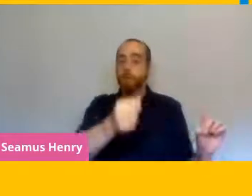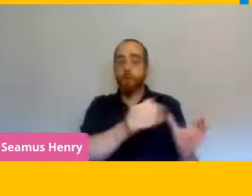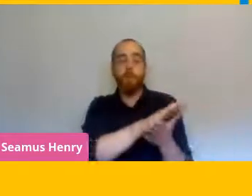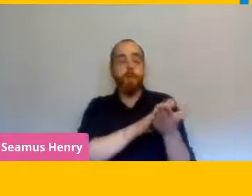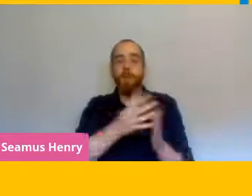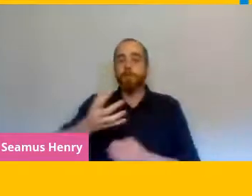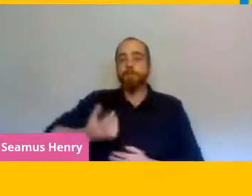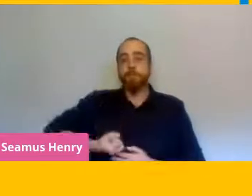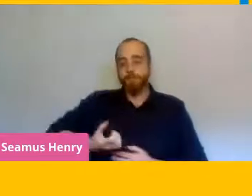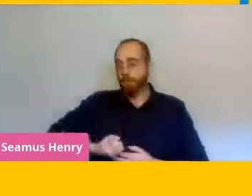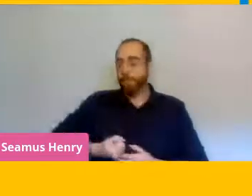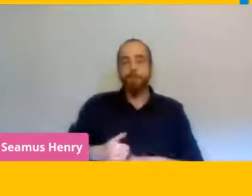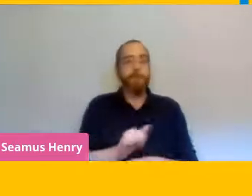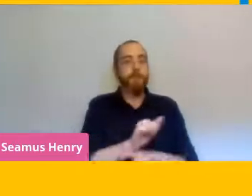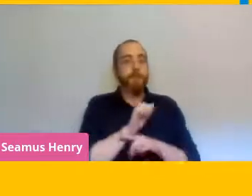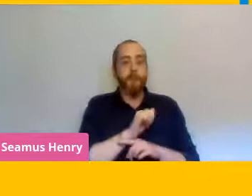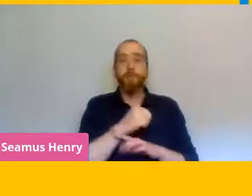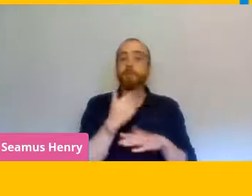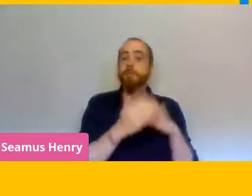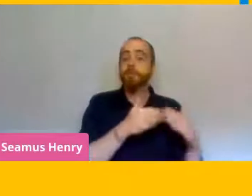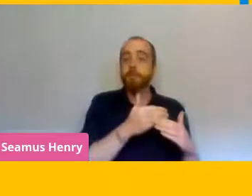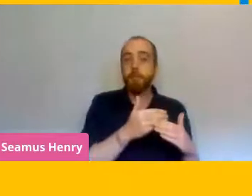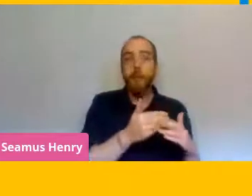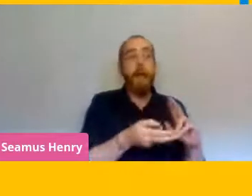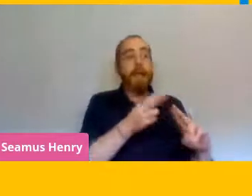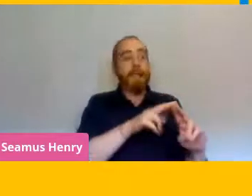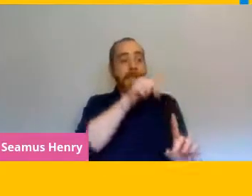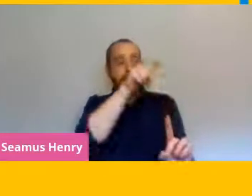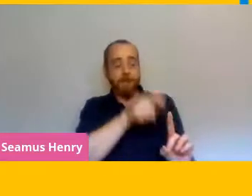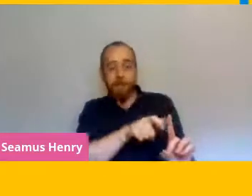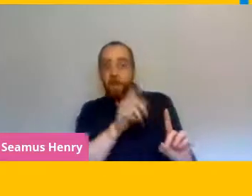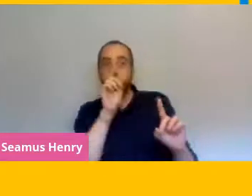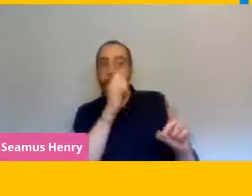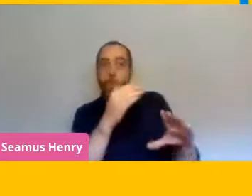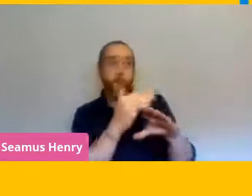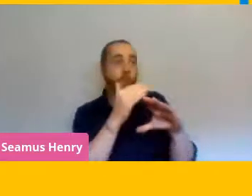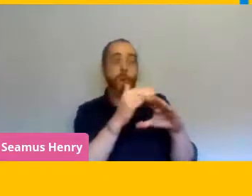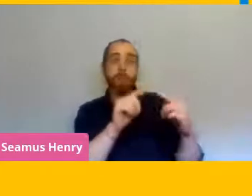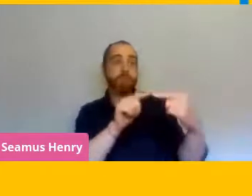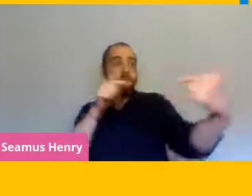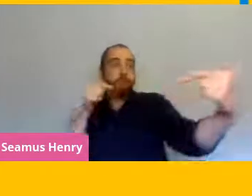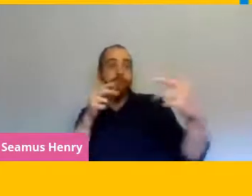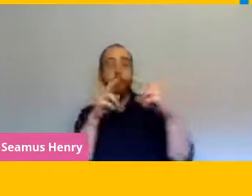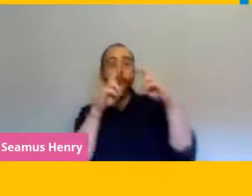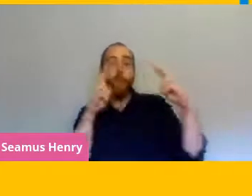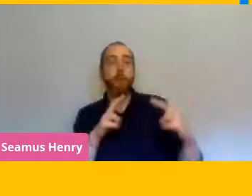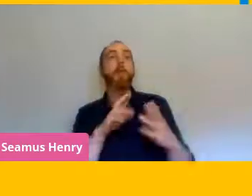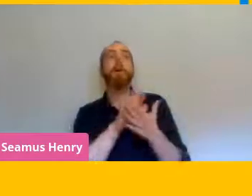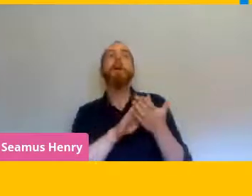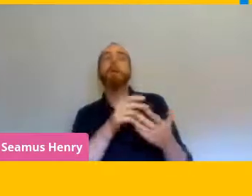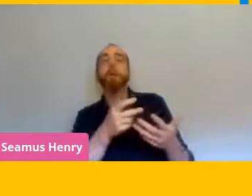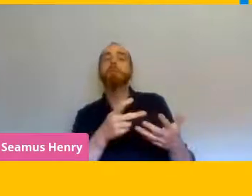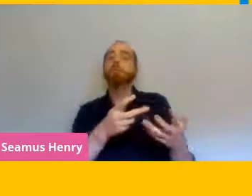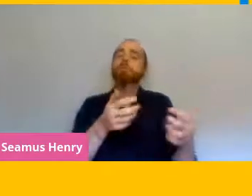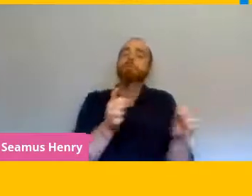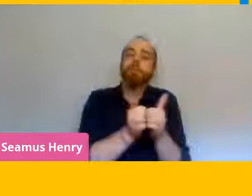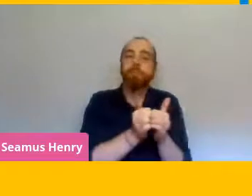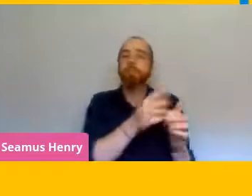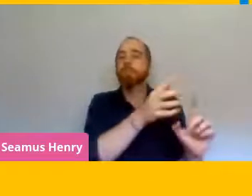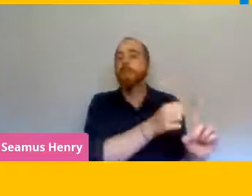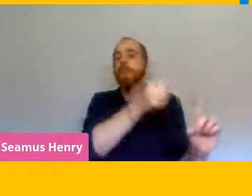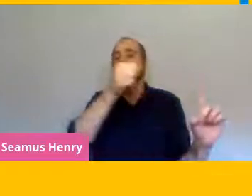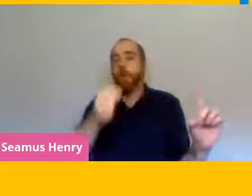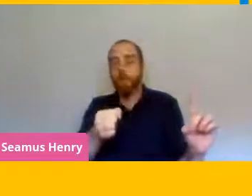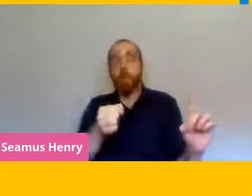for hourly paid staff who couldn't work from home, the university agreed that they could be furloughed, and also really significantly that they would top up their wages